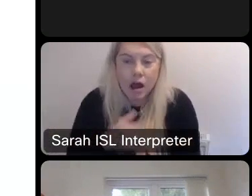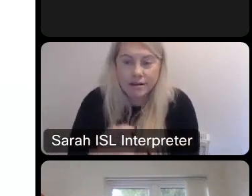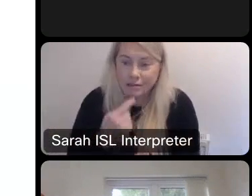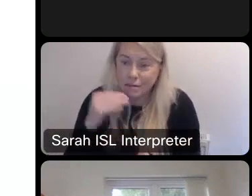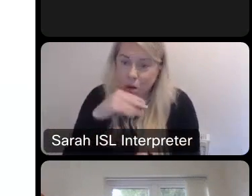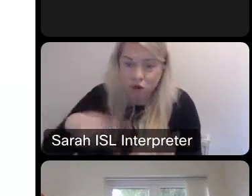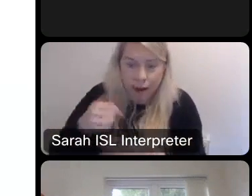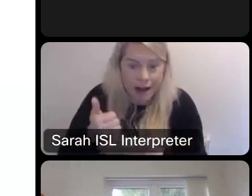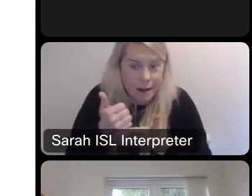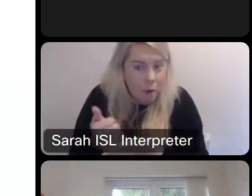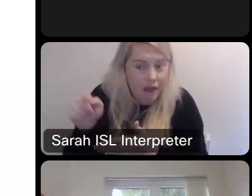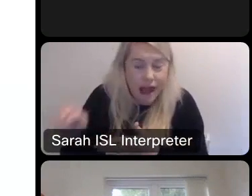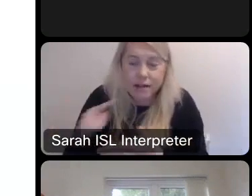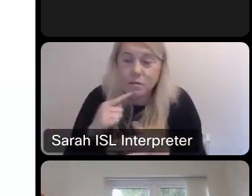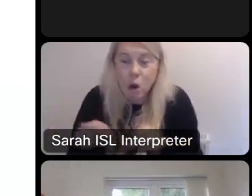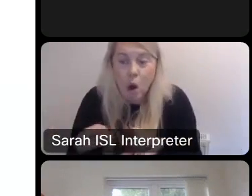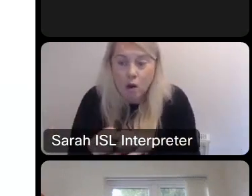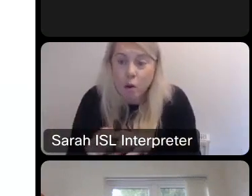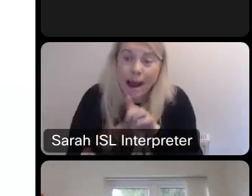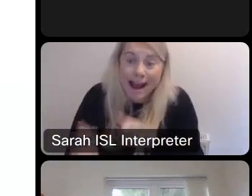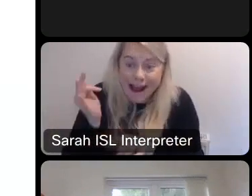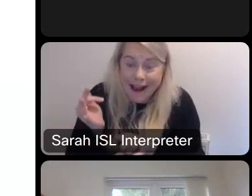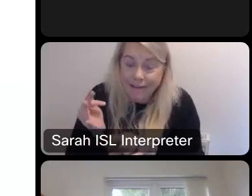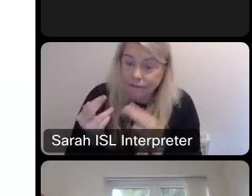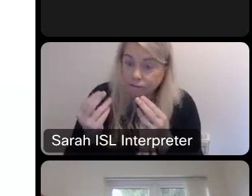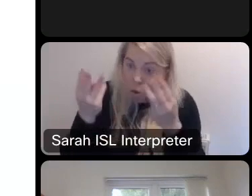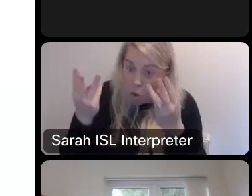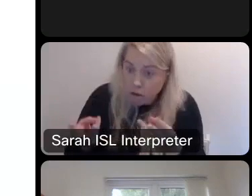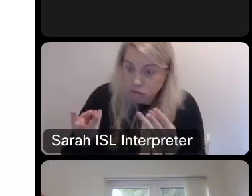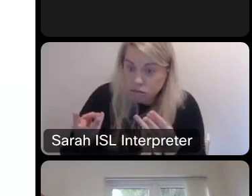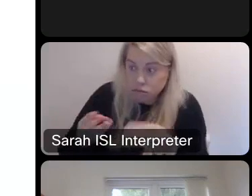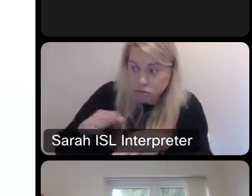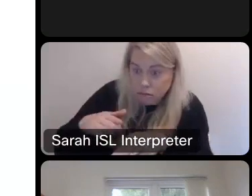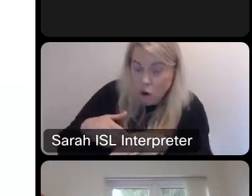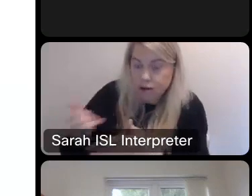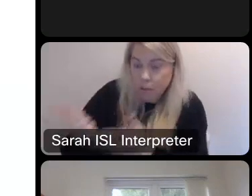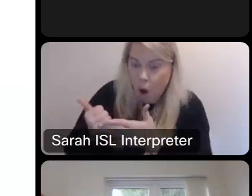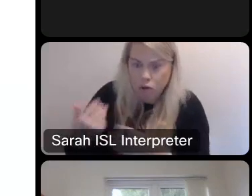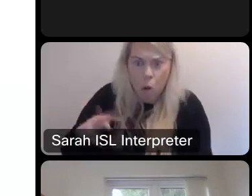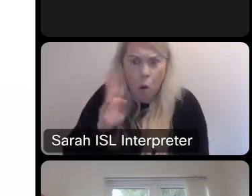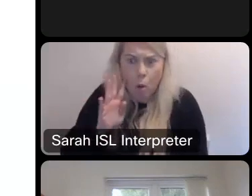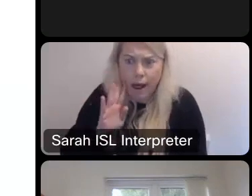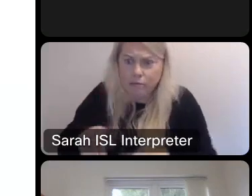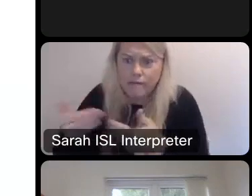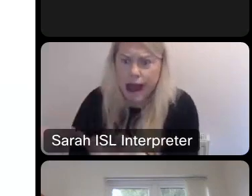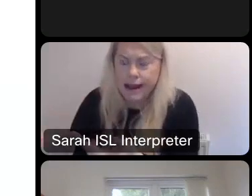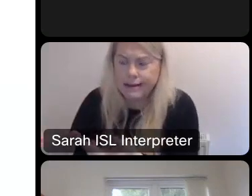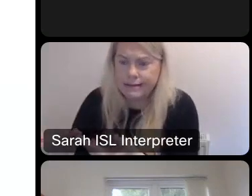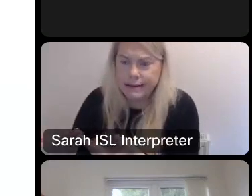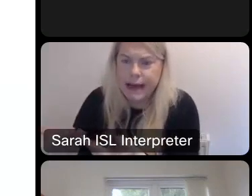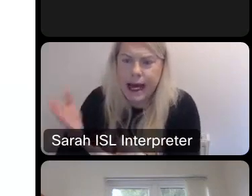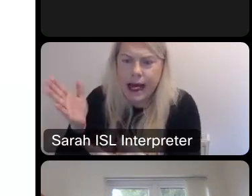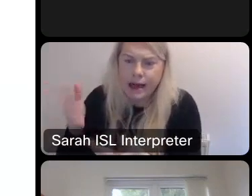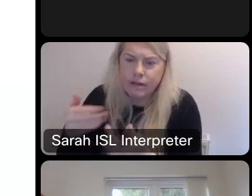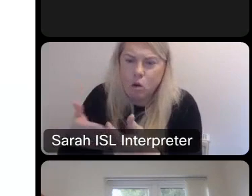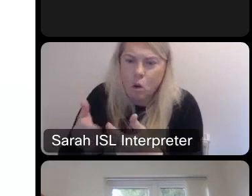that, but that we also have the door open if people require further assistance or support. And Morgan has touched on that as well when he referred